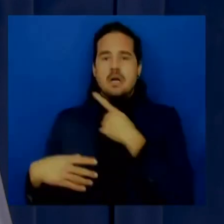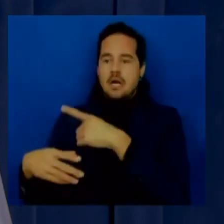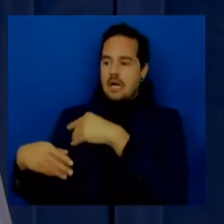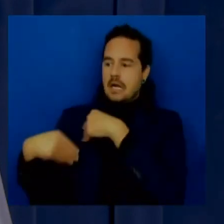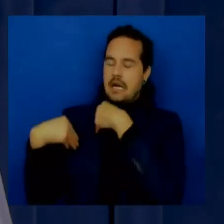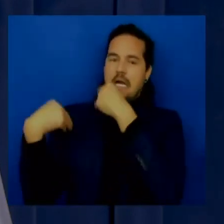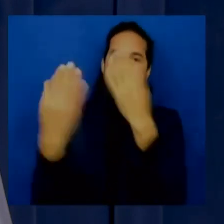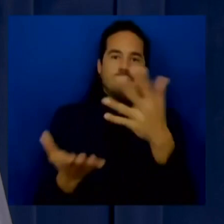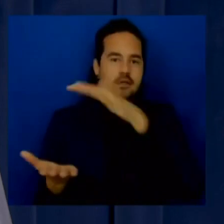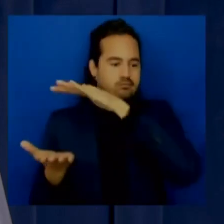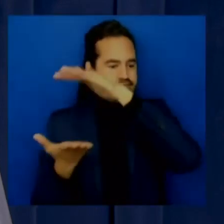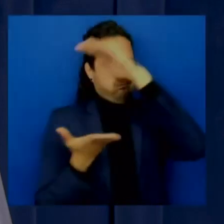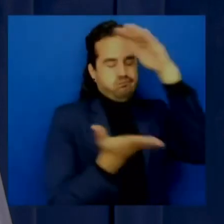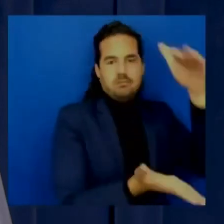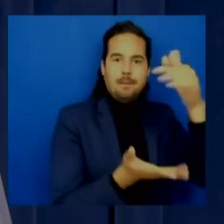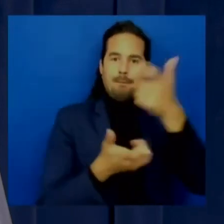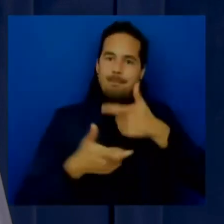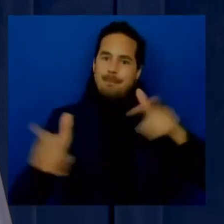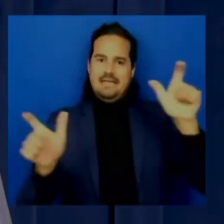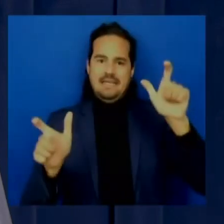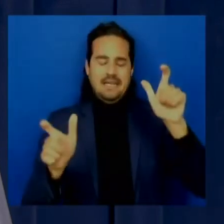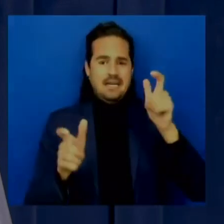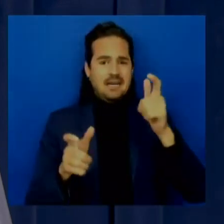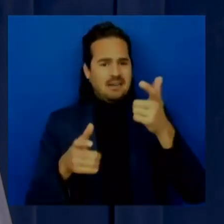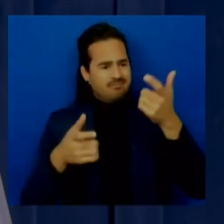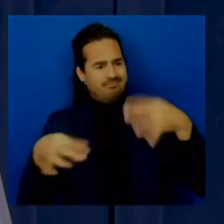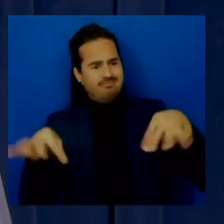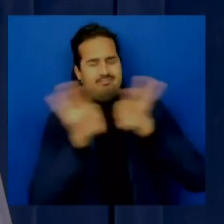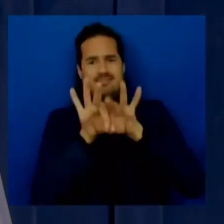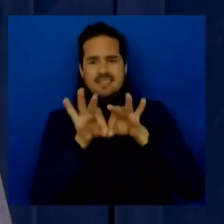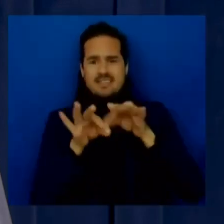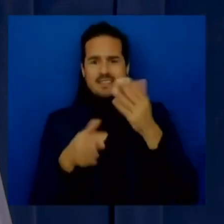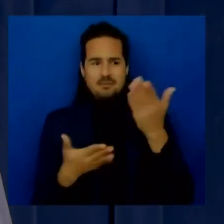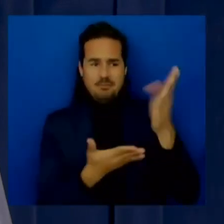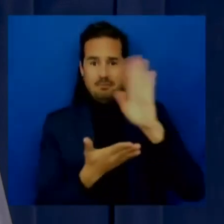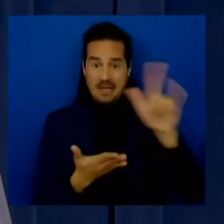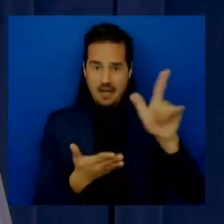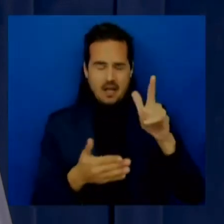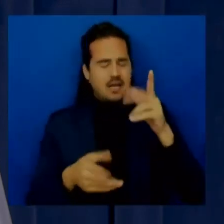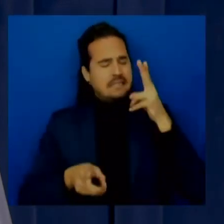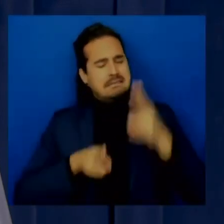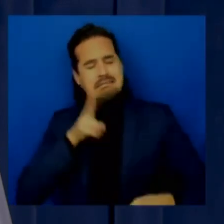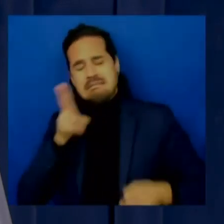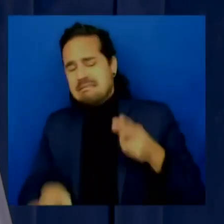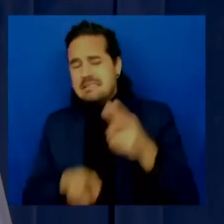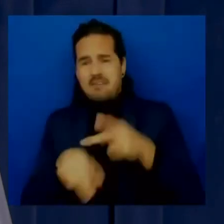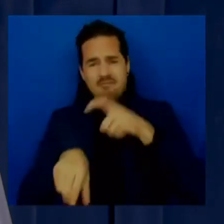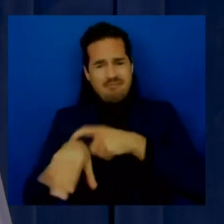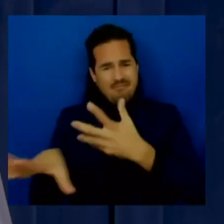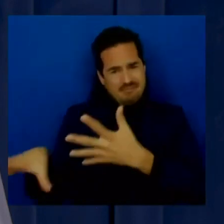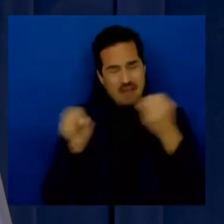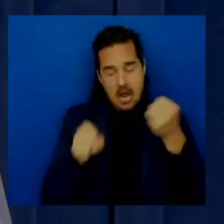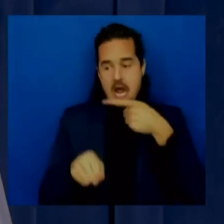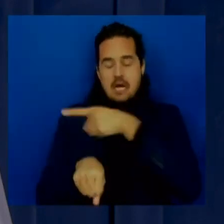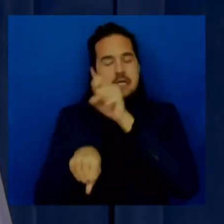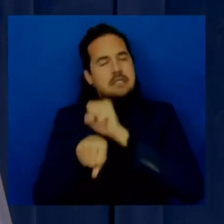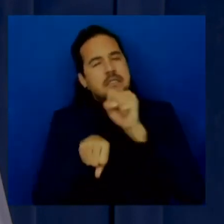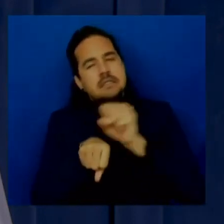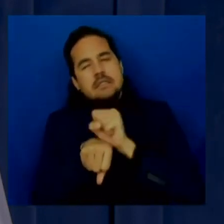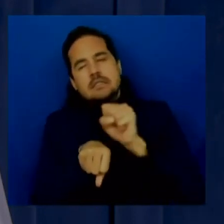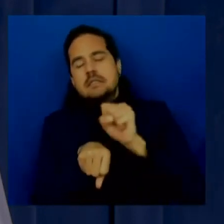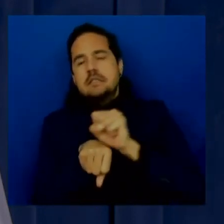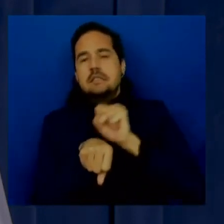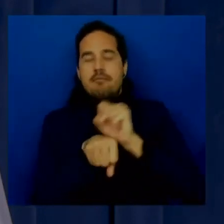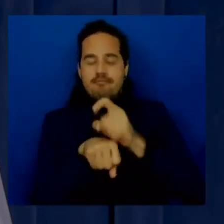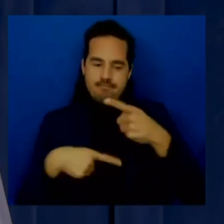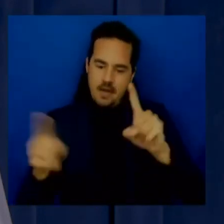very challenging. That, again, is what leadership is all about. So it's an honor for me to introduce the leader of